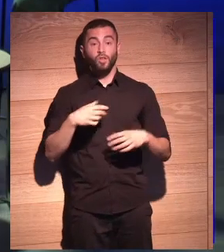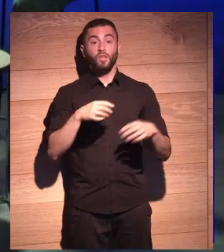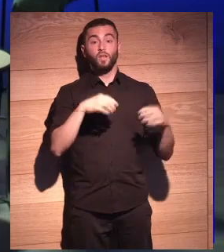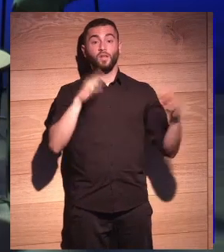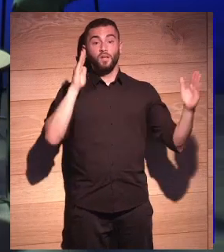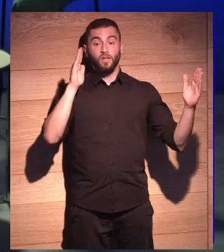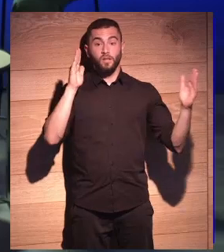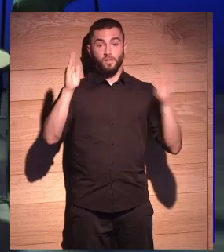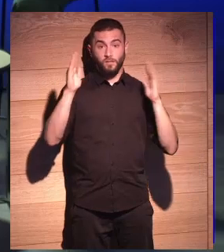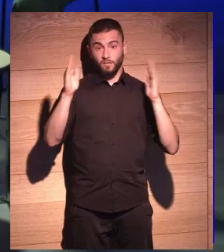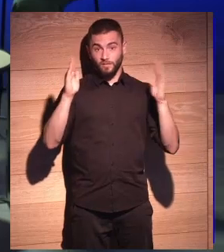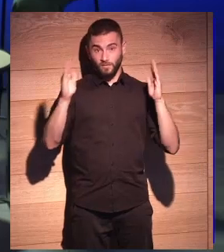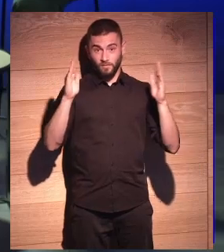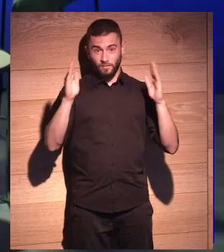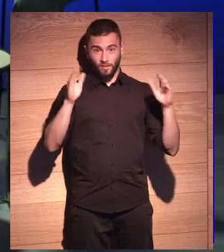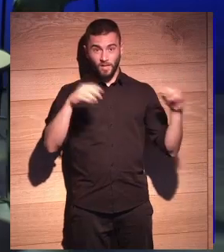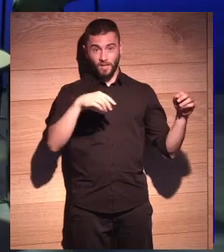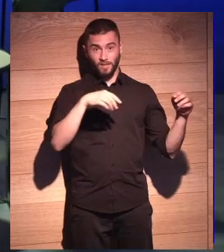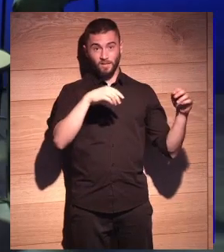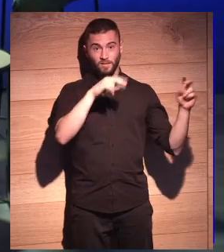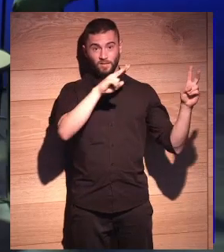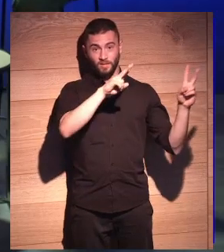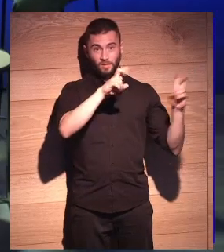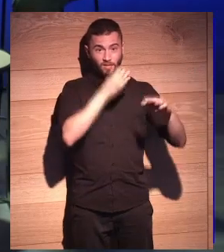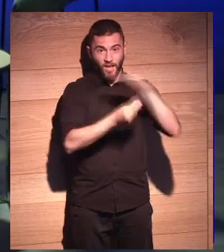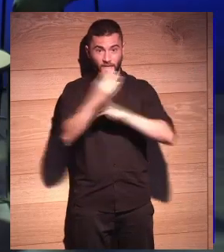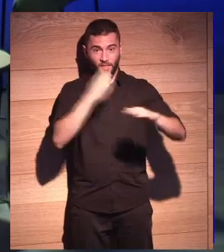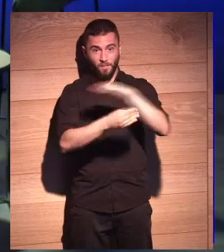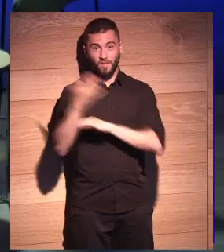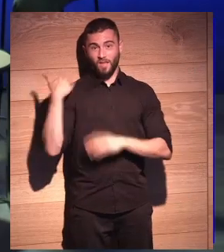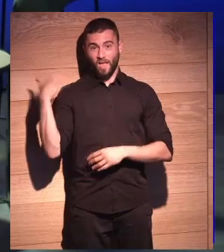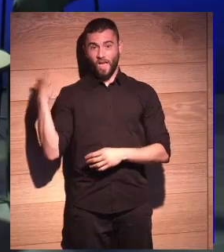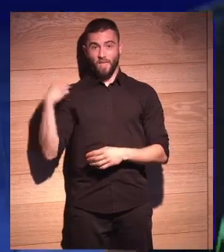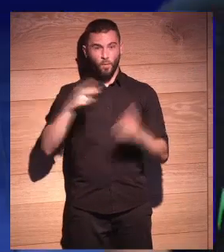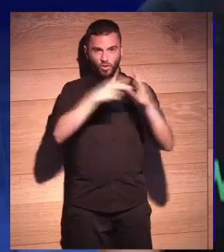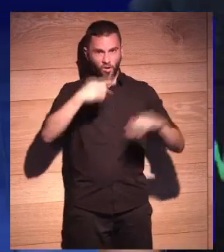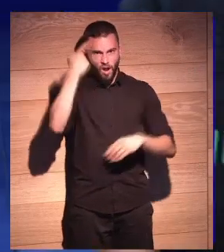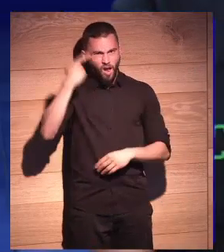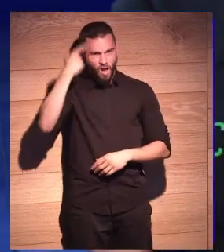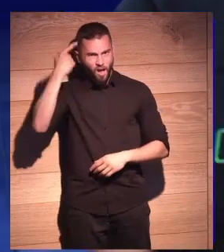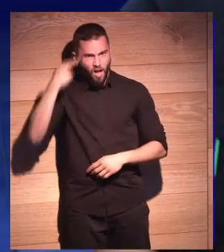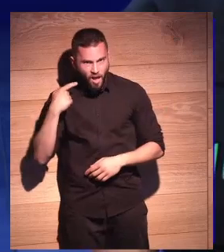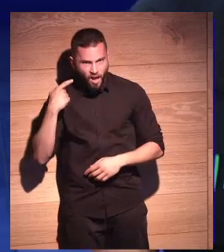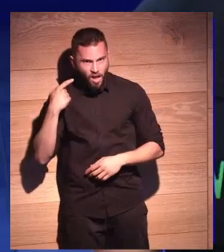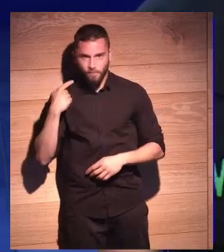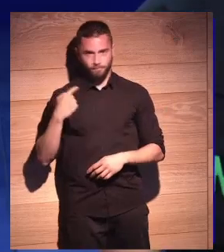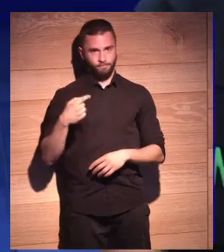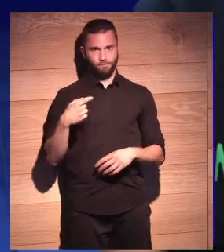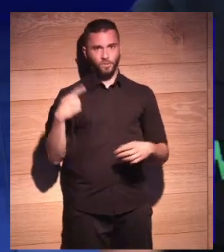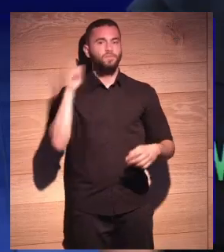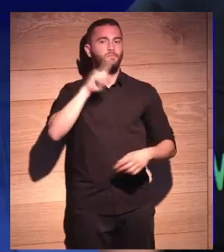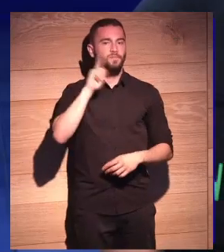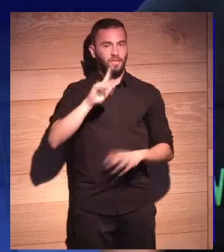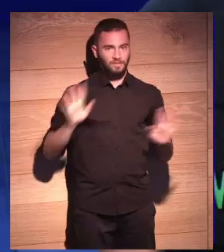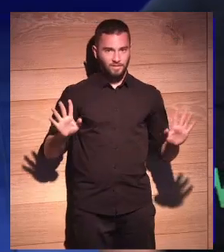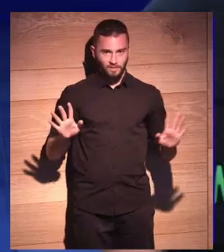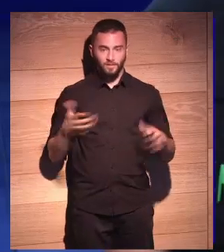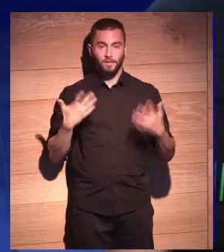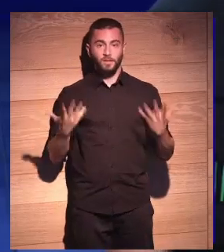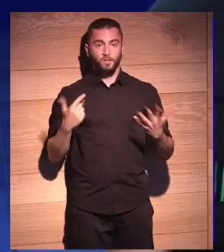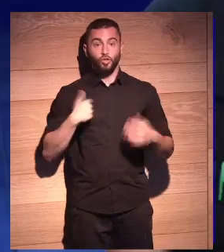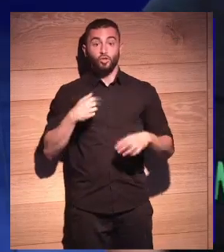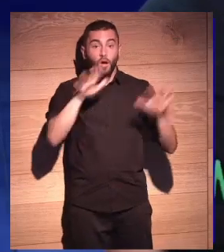new generations being digital native. That's totally false. I'm more digital than they are, and I cannot convince them that it's more